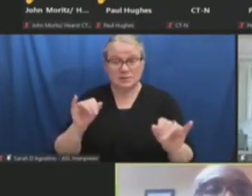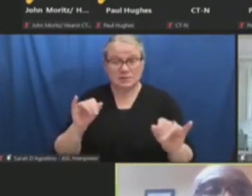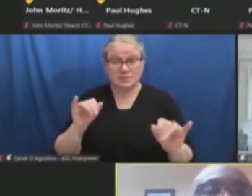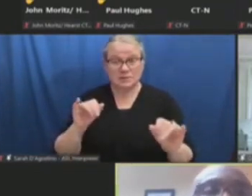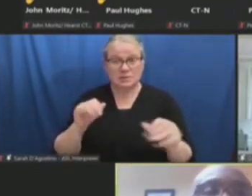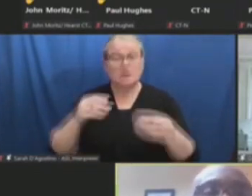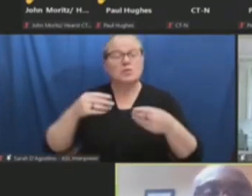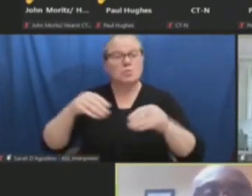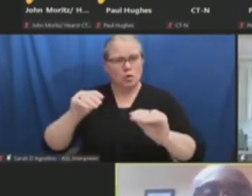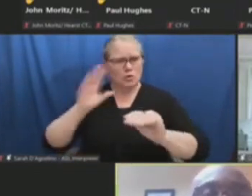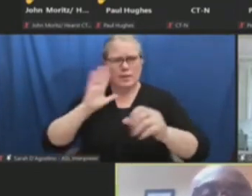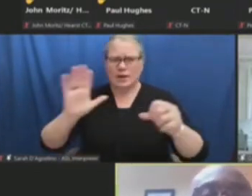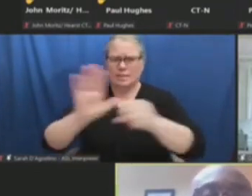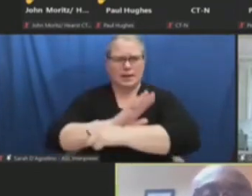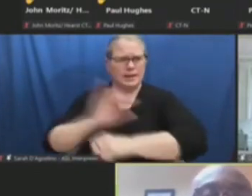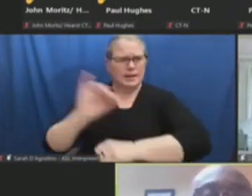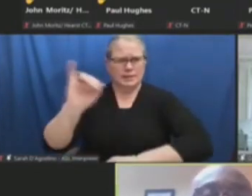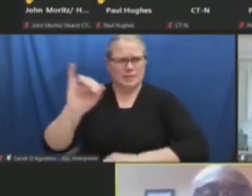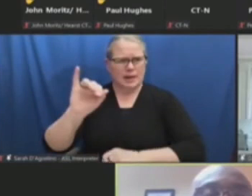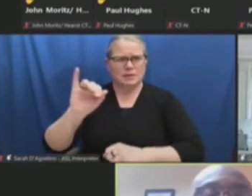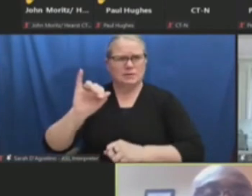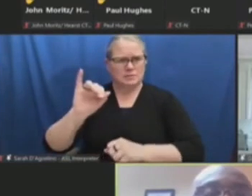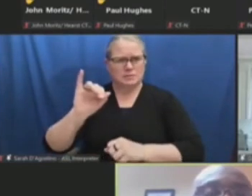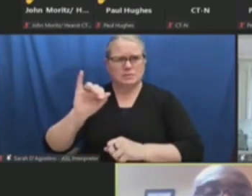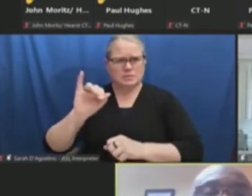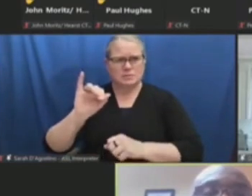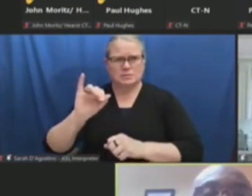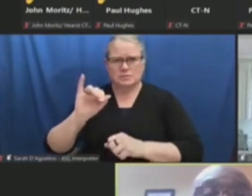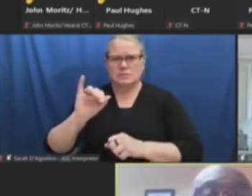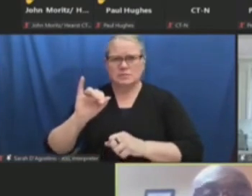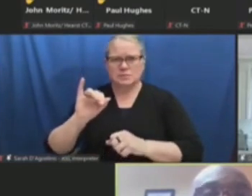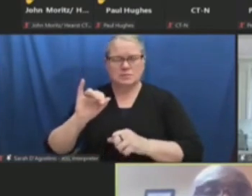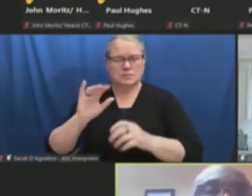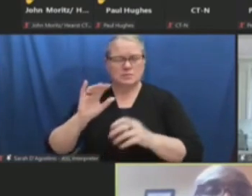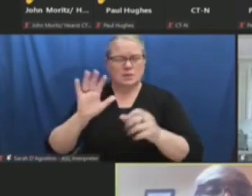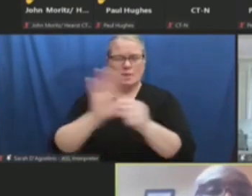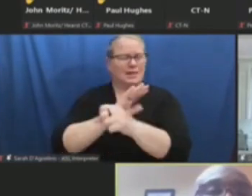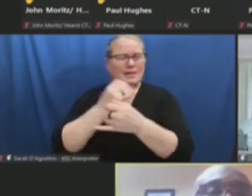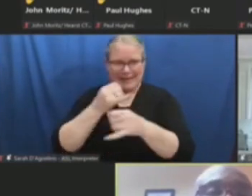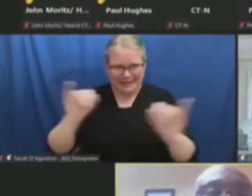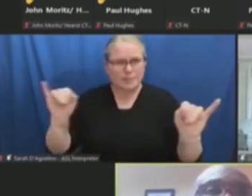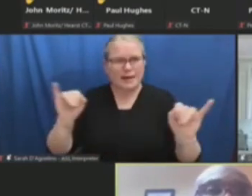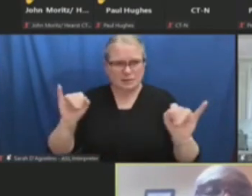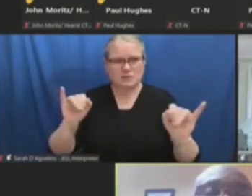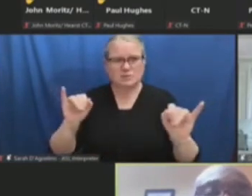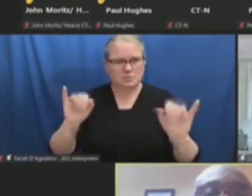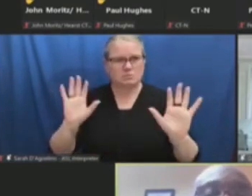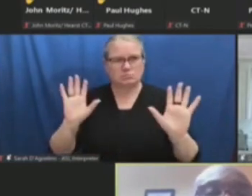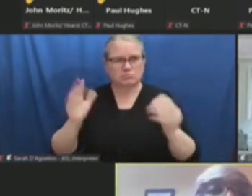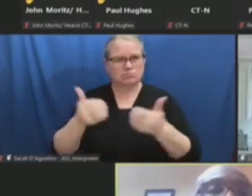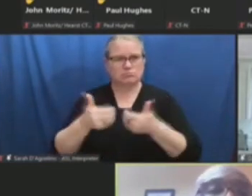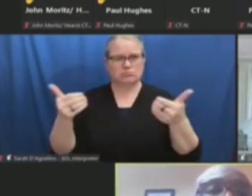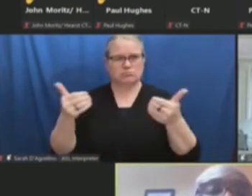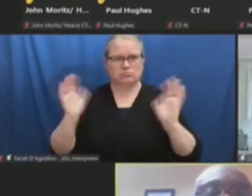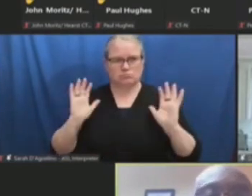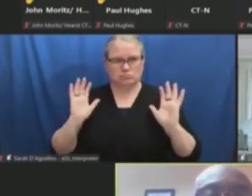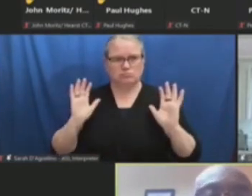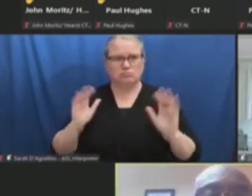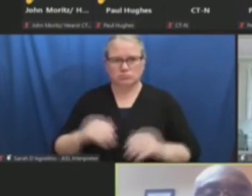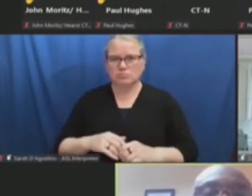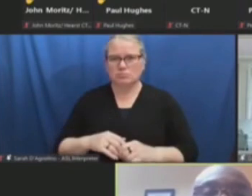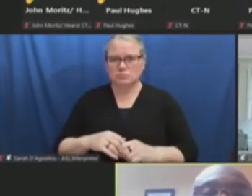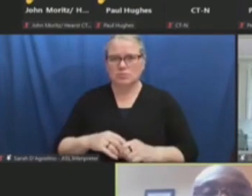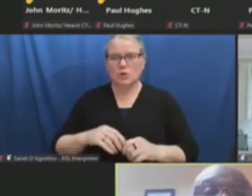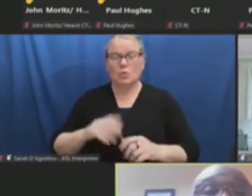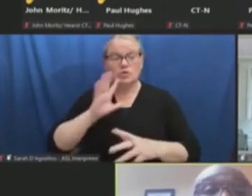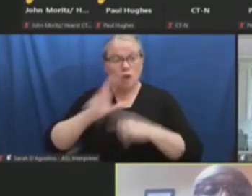be completely independent of Access Health. We will train again, we are targeting communities where there are no brokers.